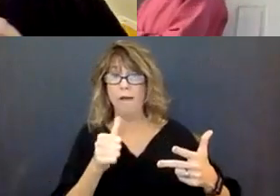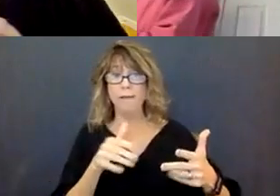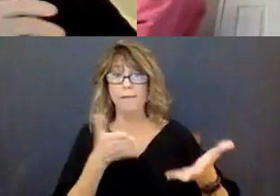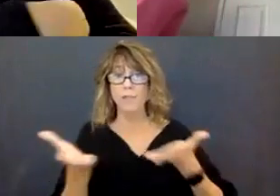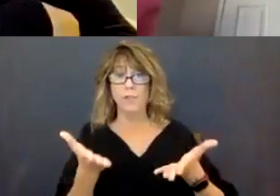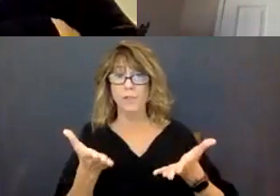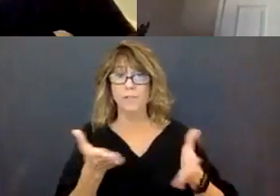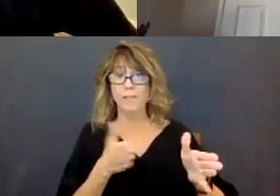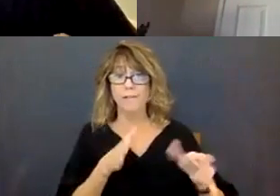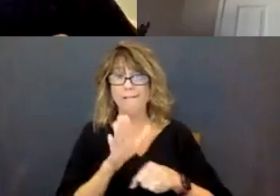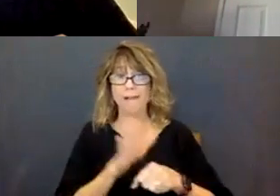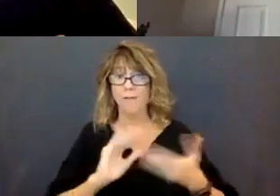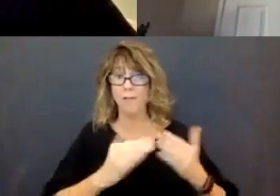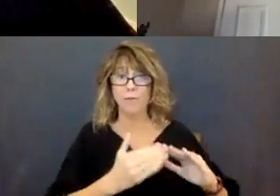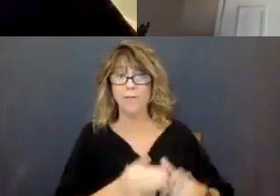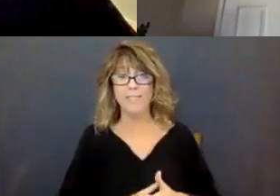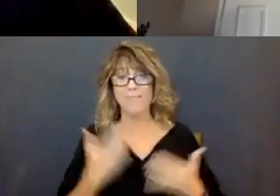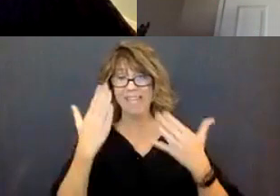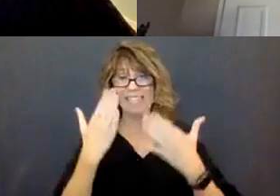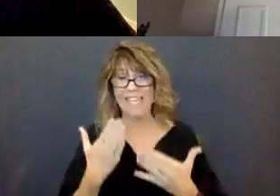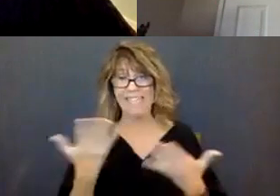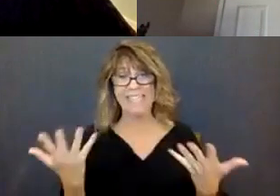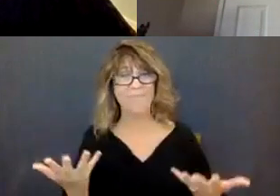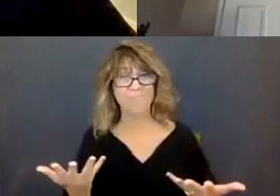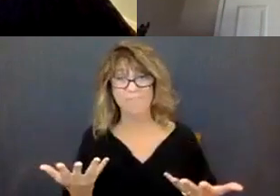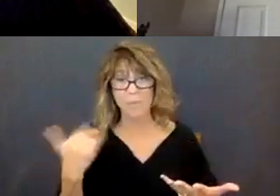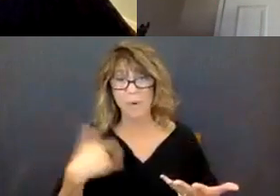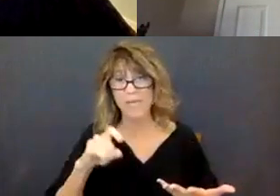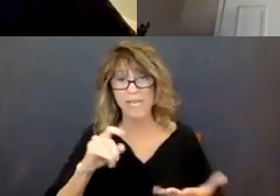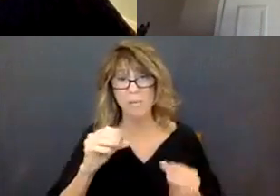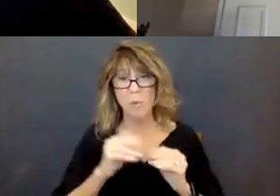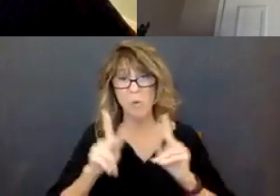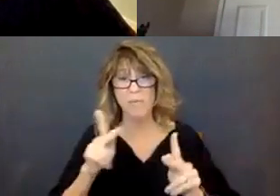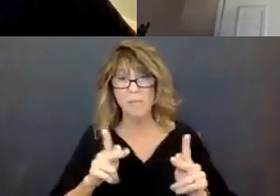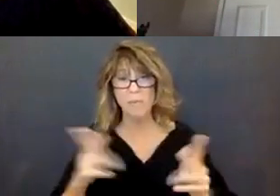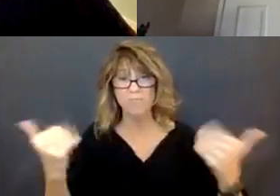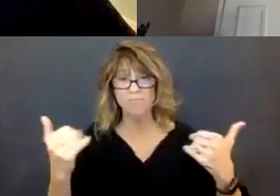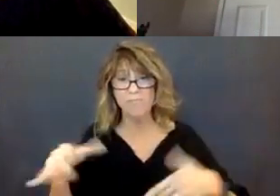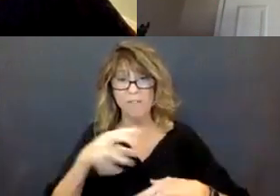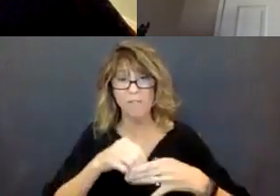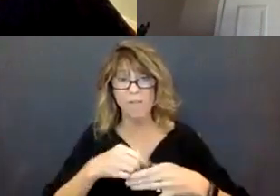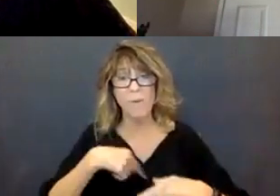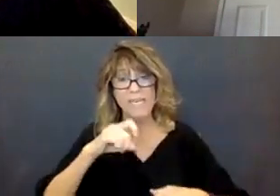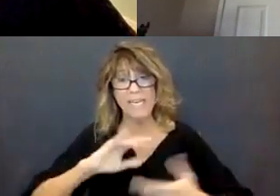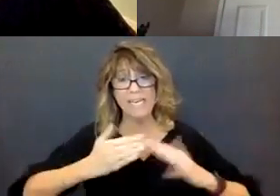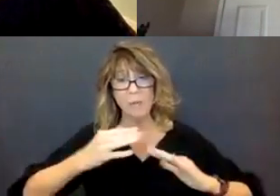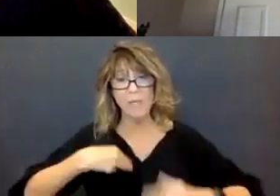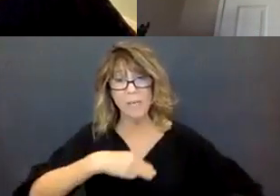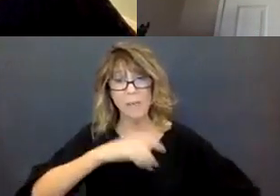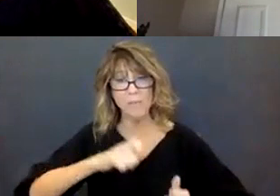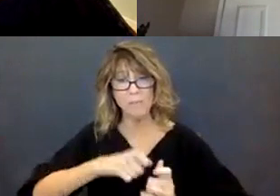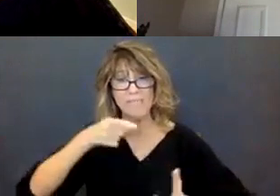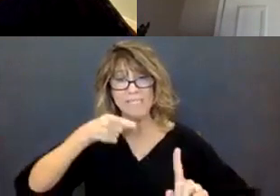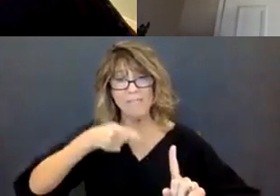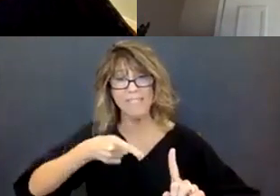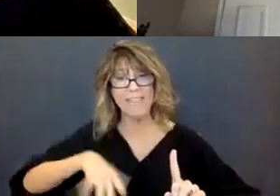mean, that sadly kind of goes without saying. It's why we need more people at the table. We need to hear from community members specifically and